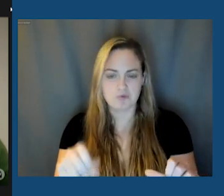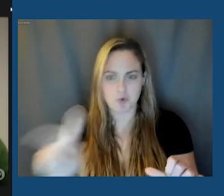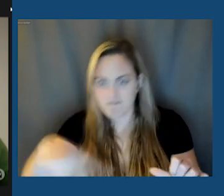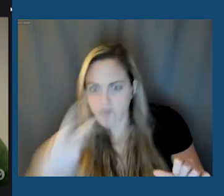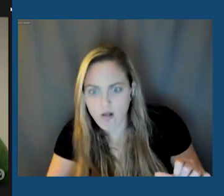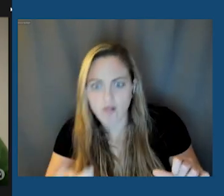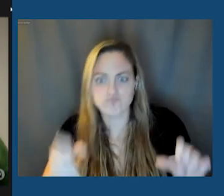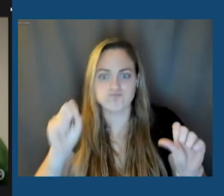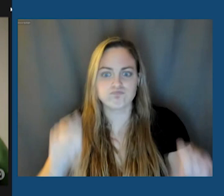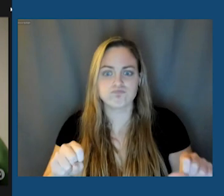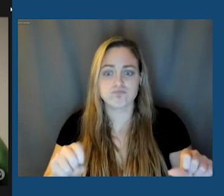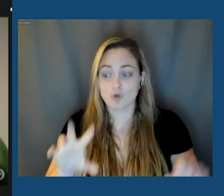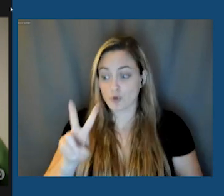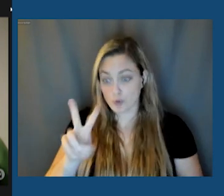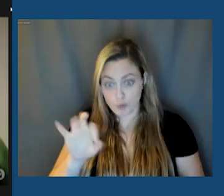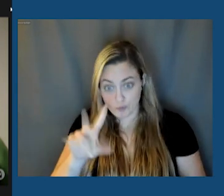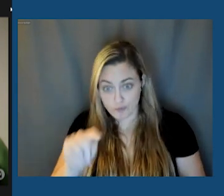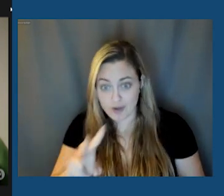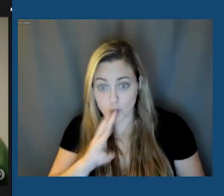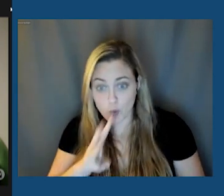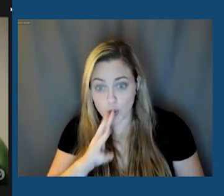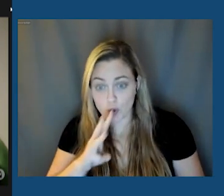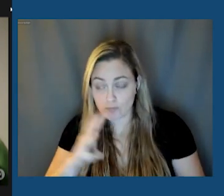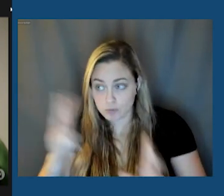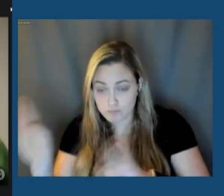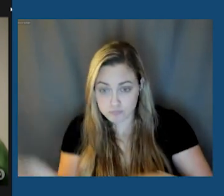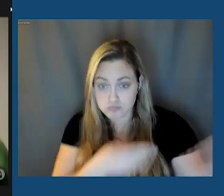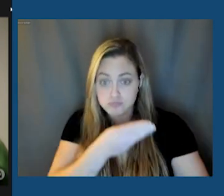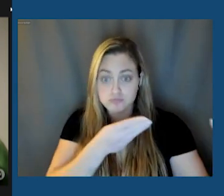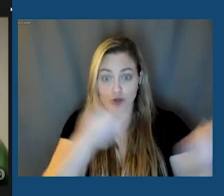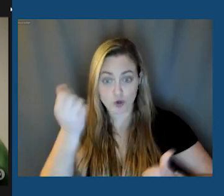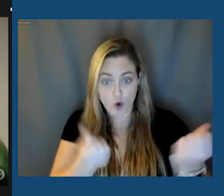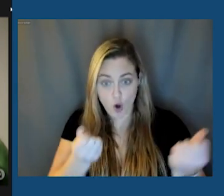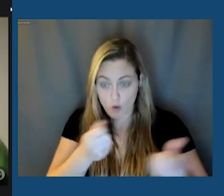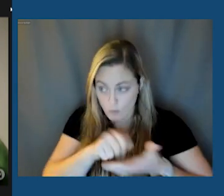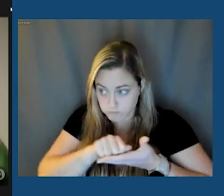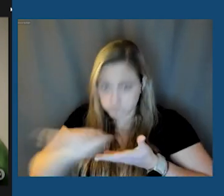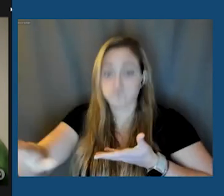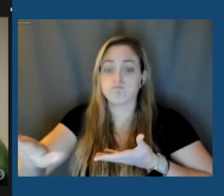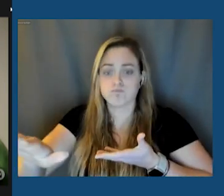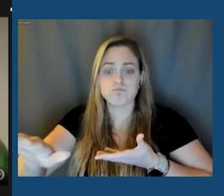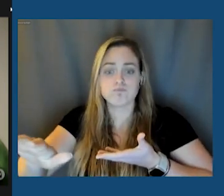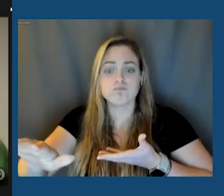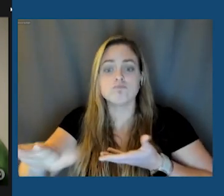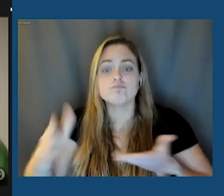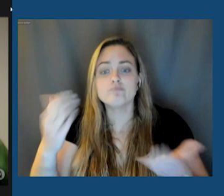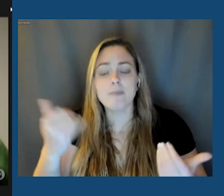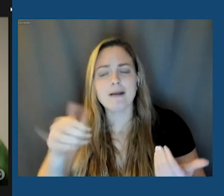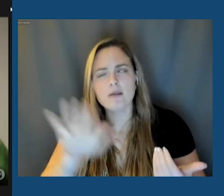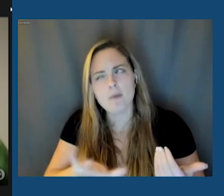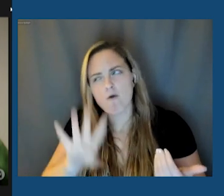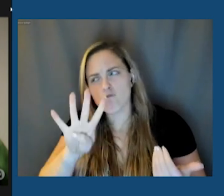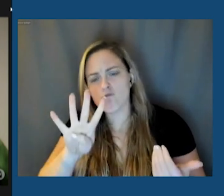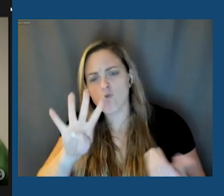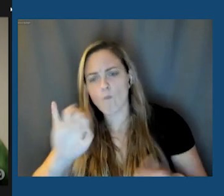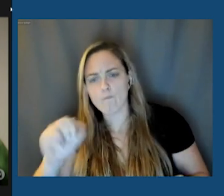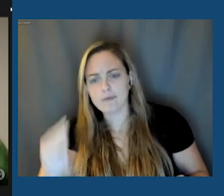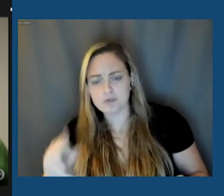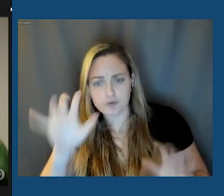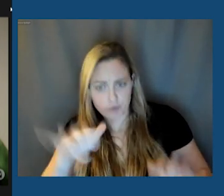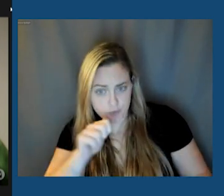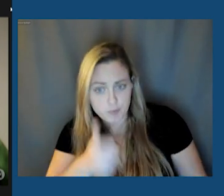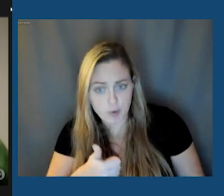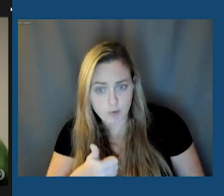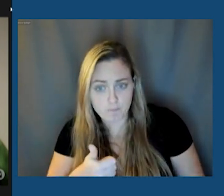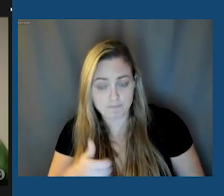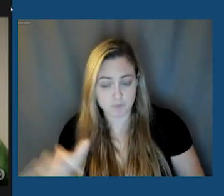And 2 feet of water could literally sweep your car away. Remember, we're expecting up to 4 inches of rain tomorrow. So